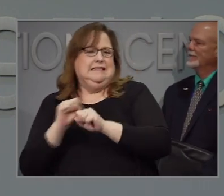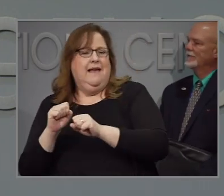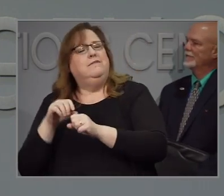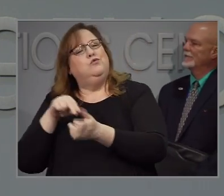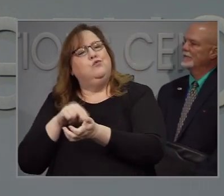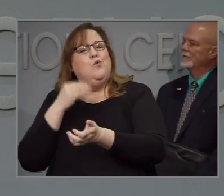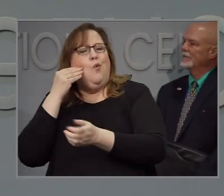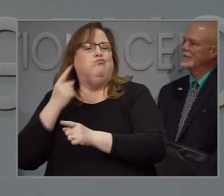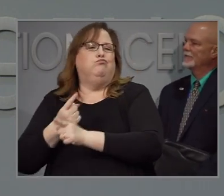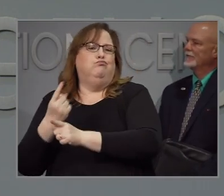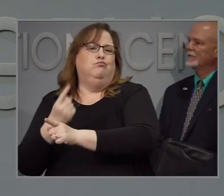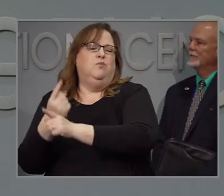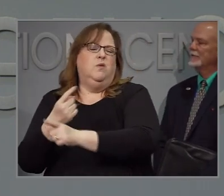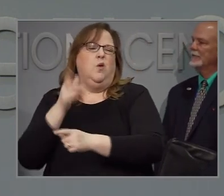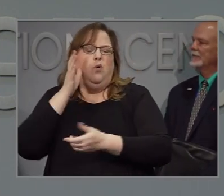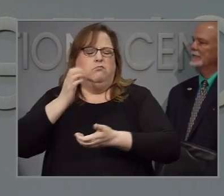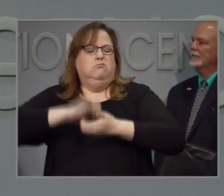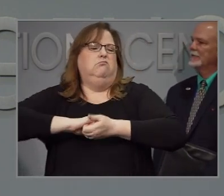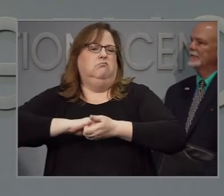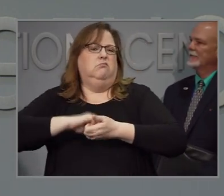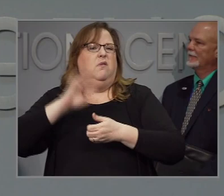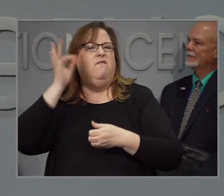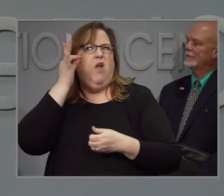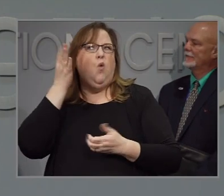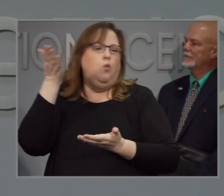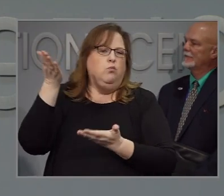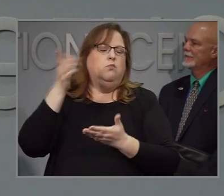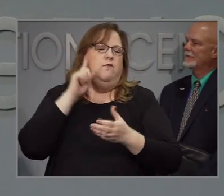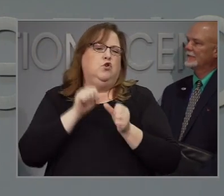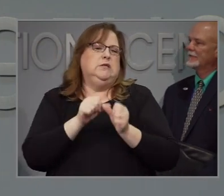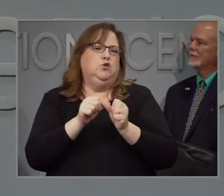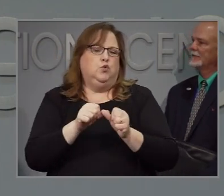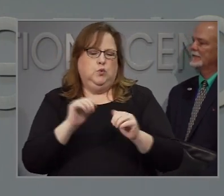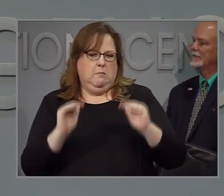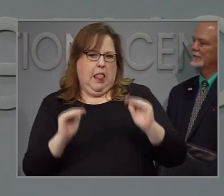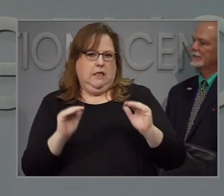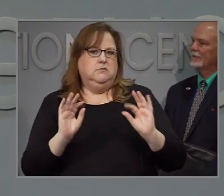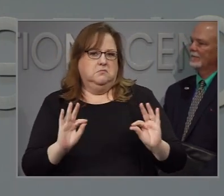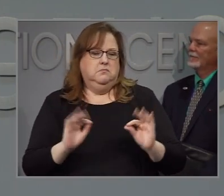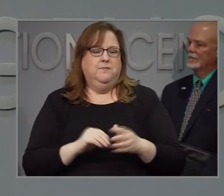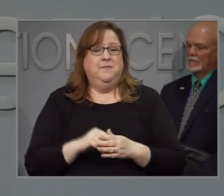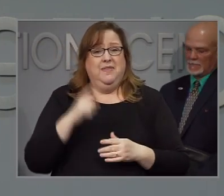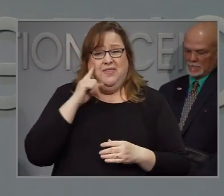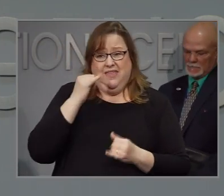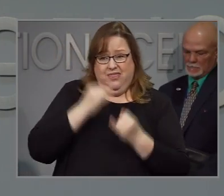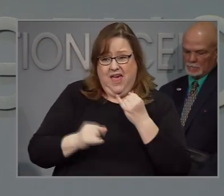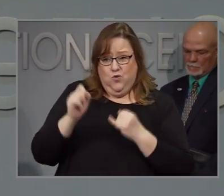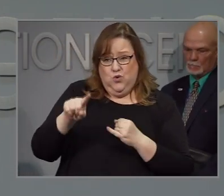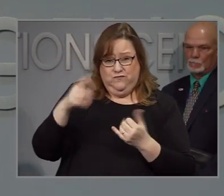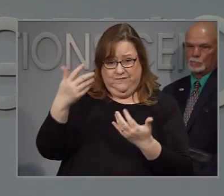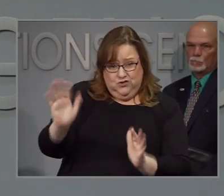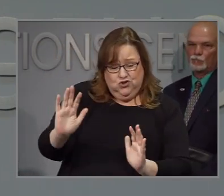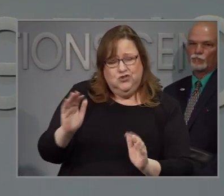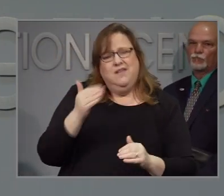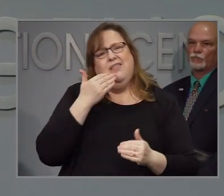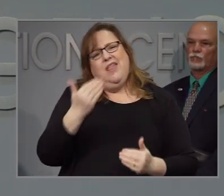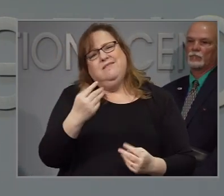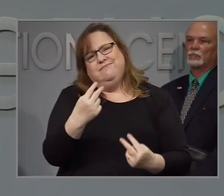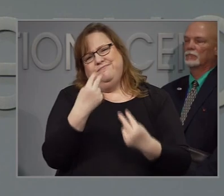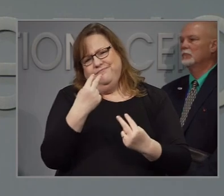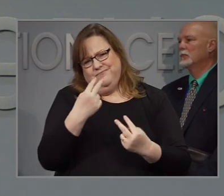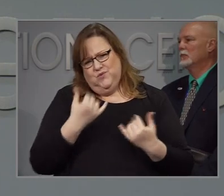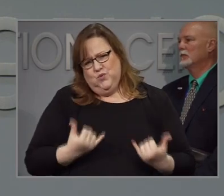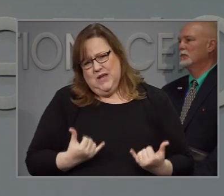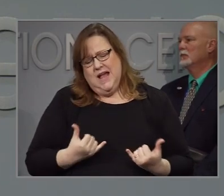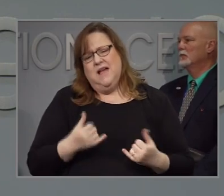federal partners to continue to do that. With that, I think that was our last question. Thanks, as always, for joining. Check out